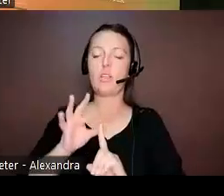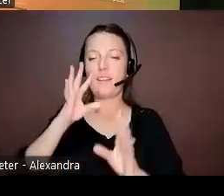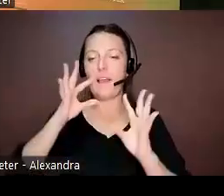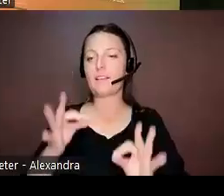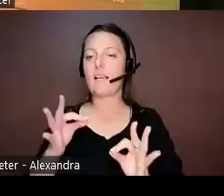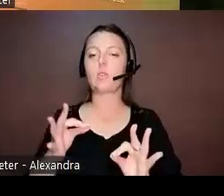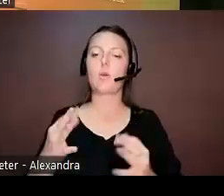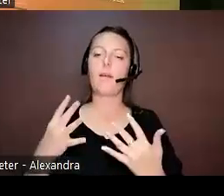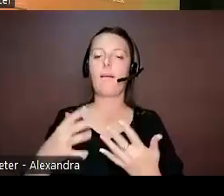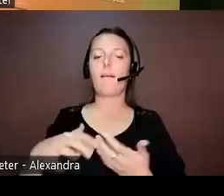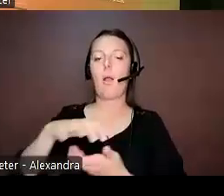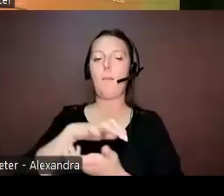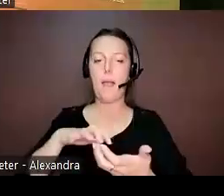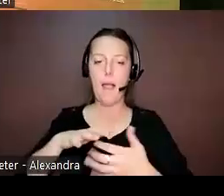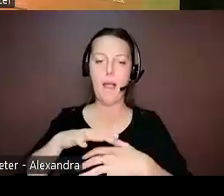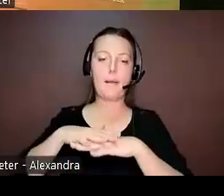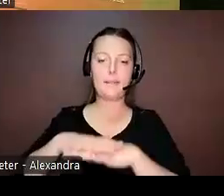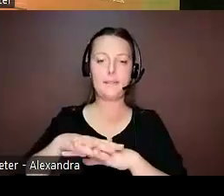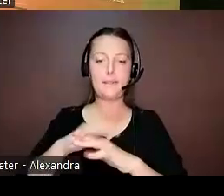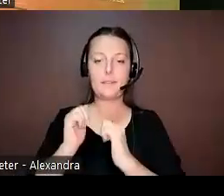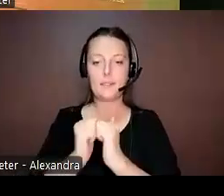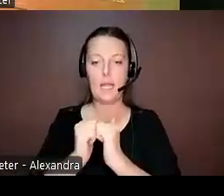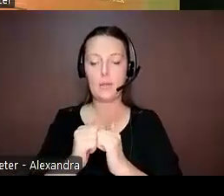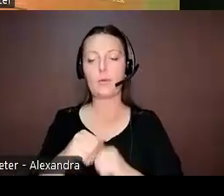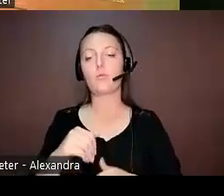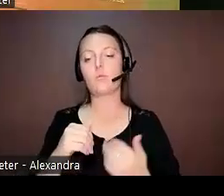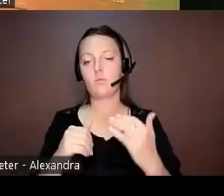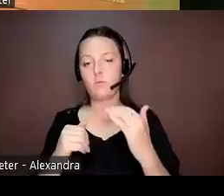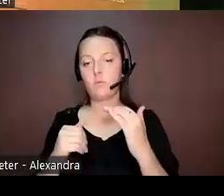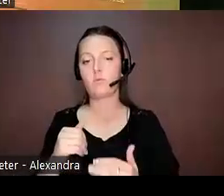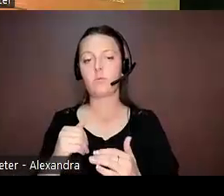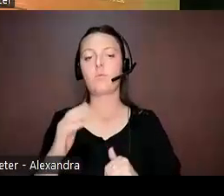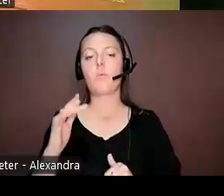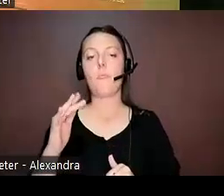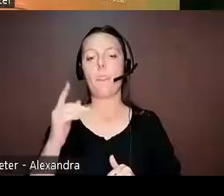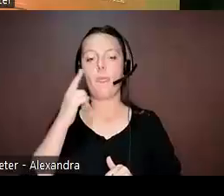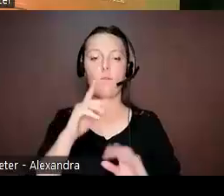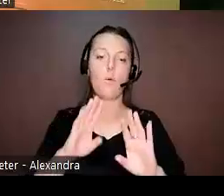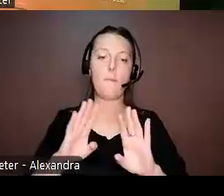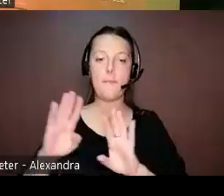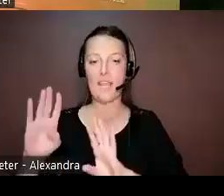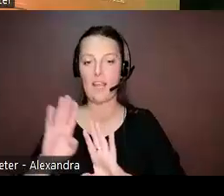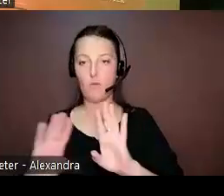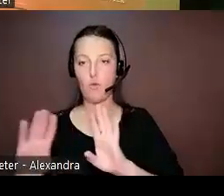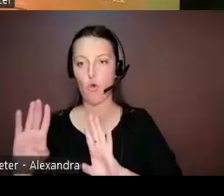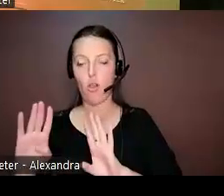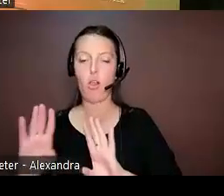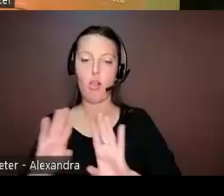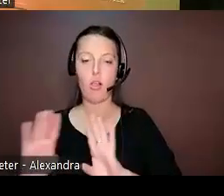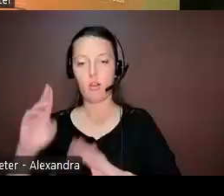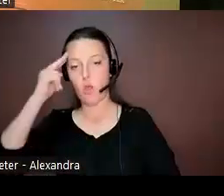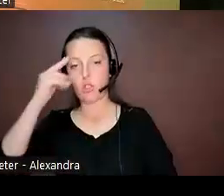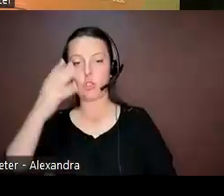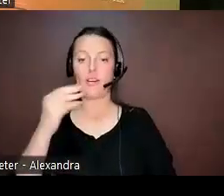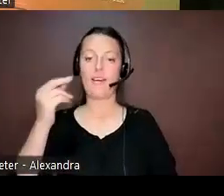and then subspecialty called behavioral neurology and neuropsychiatry. They defined it as a medical